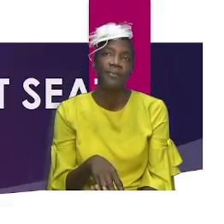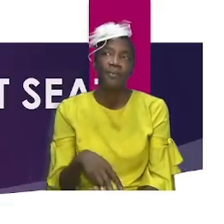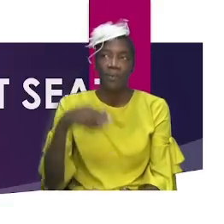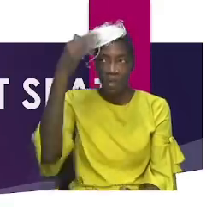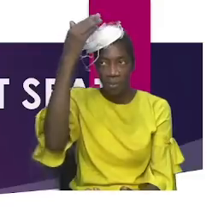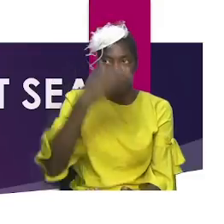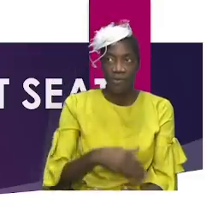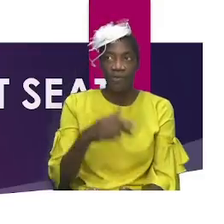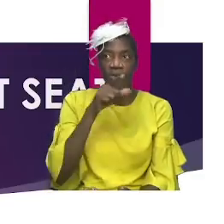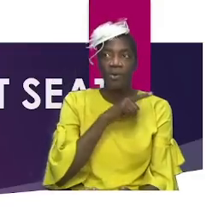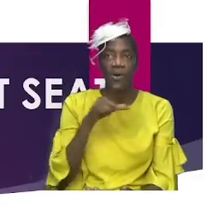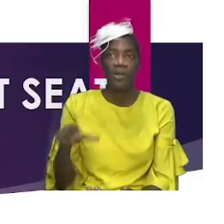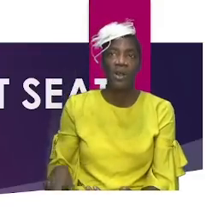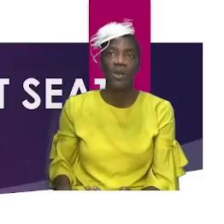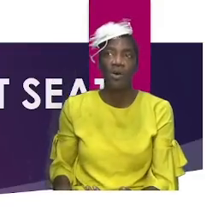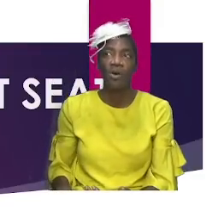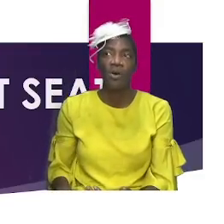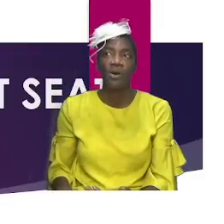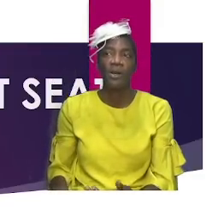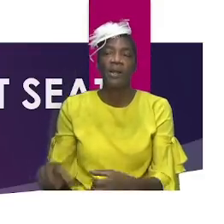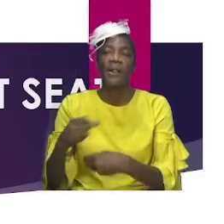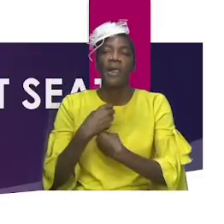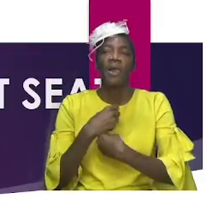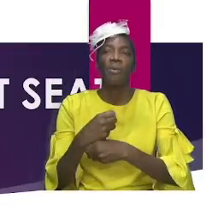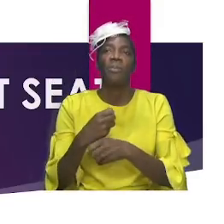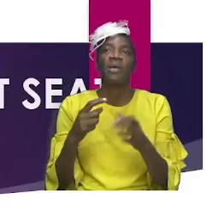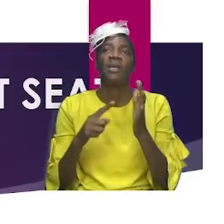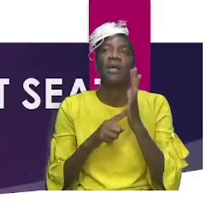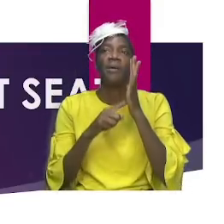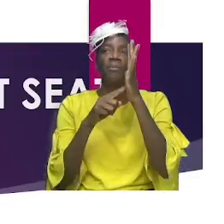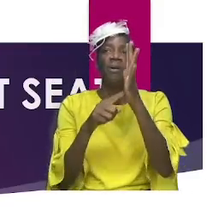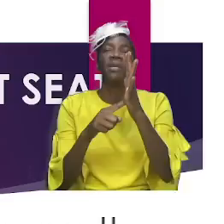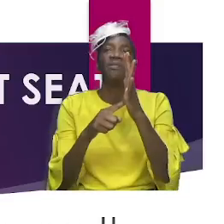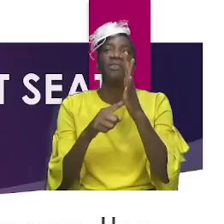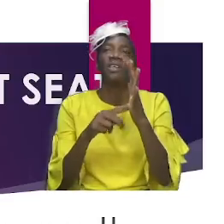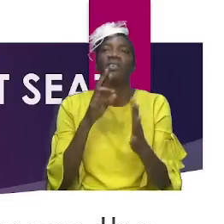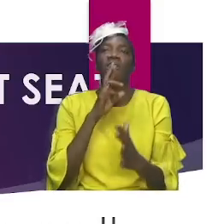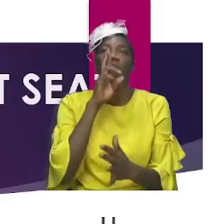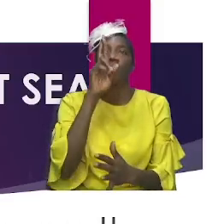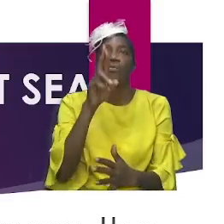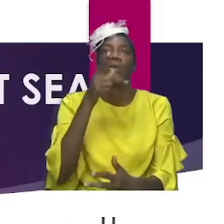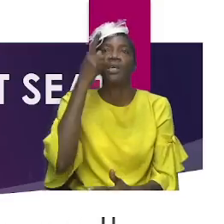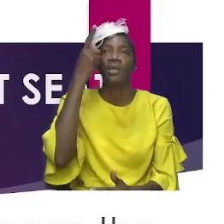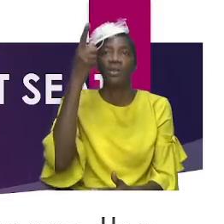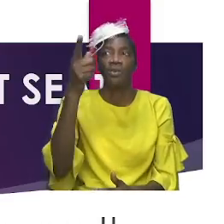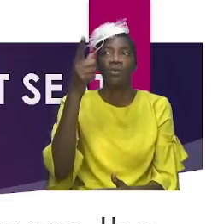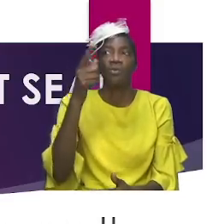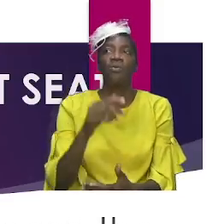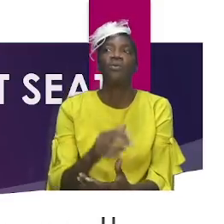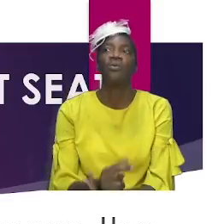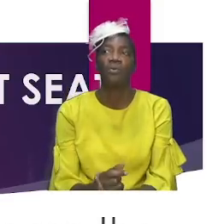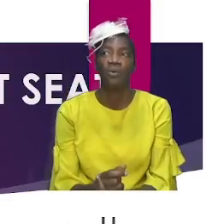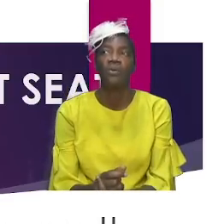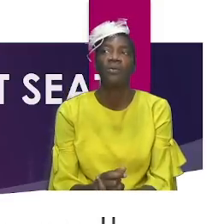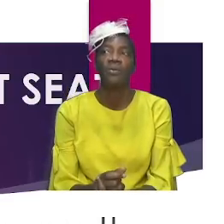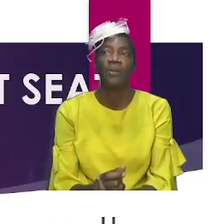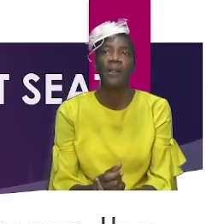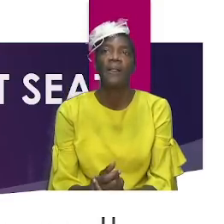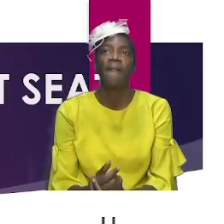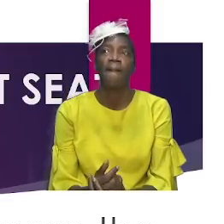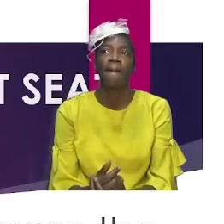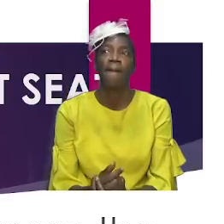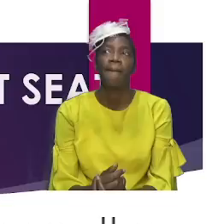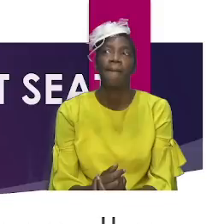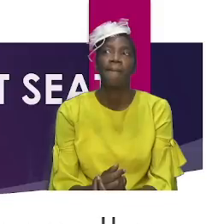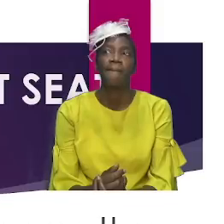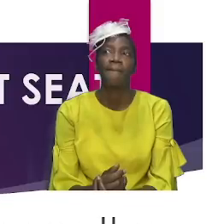before the Lord and will be made manifest. The real you is going to be made manifest. So we